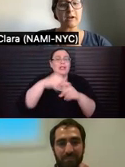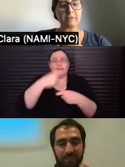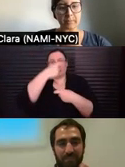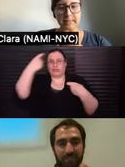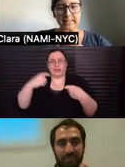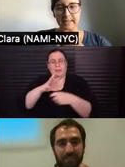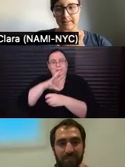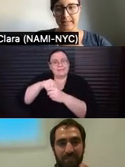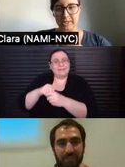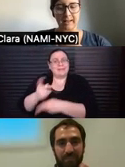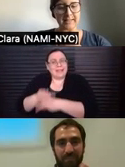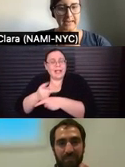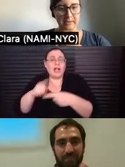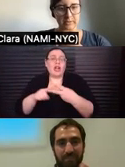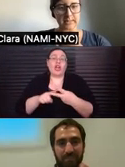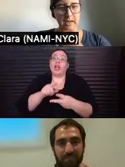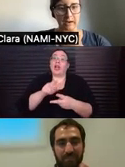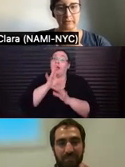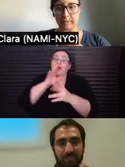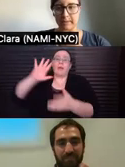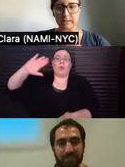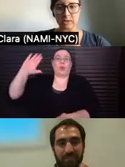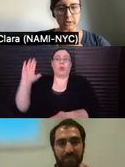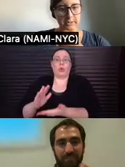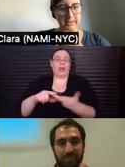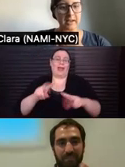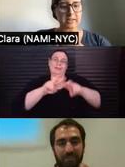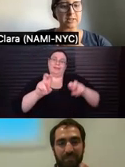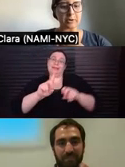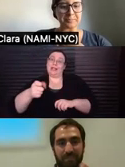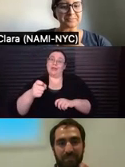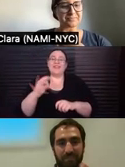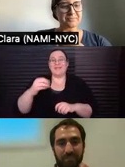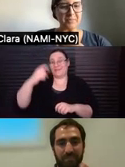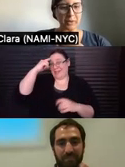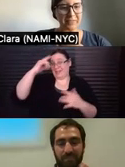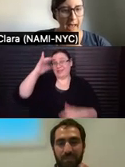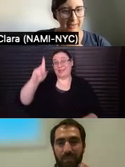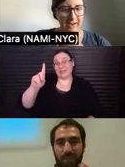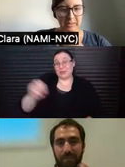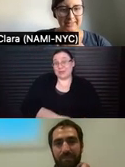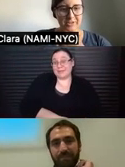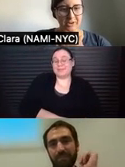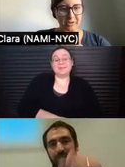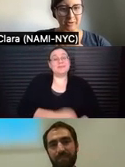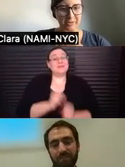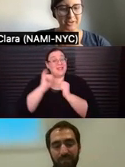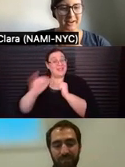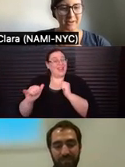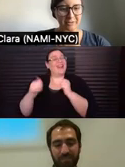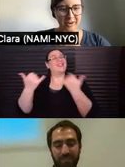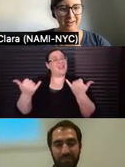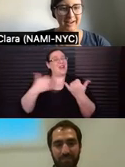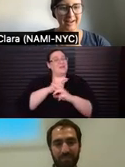care, verbal de-escalation, and the diagnosis of mental disorders. So with that, I would like to turn